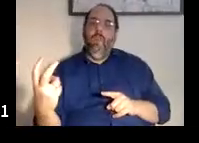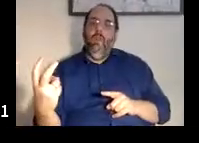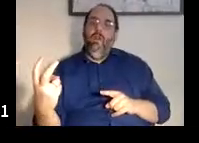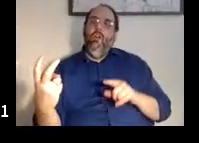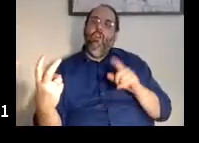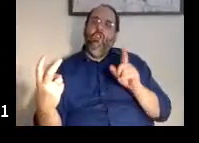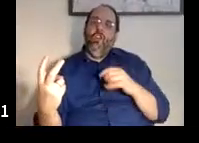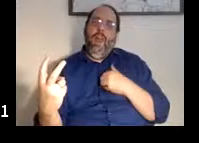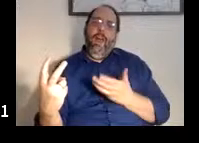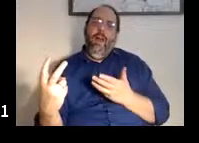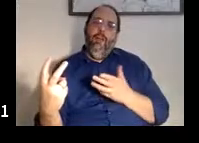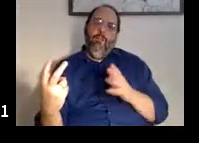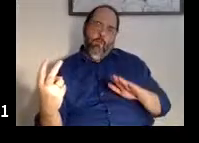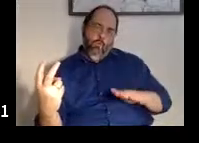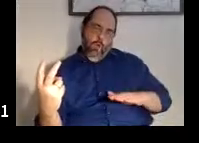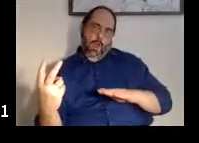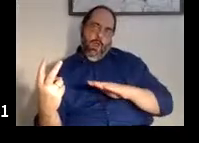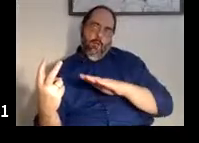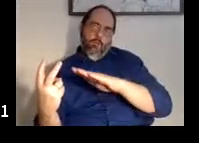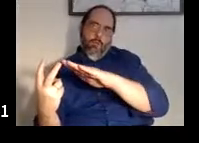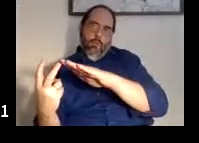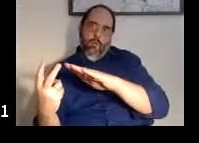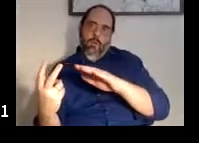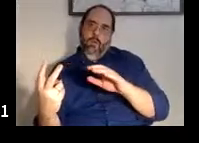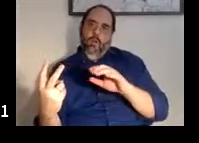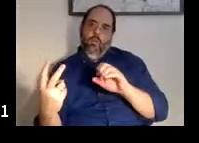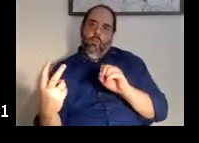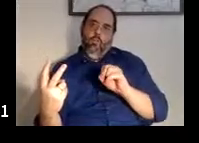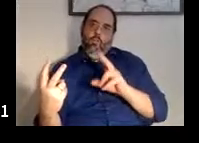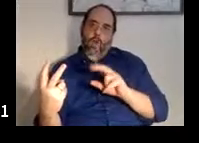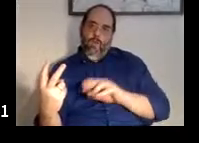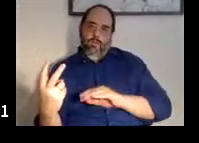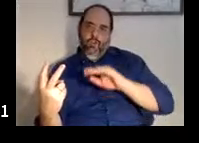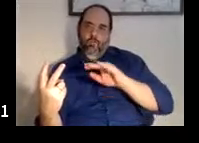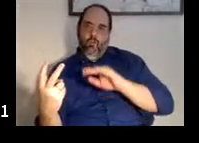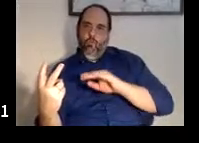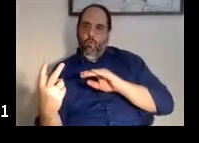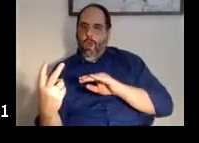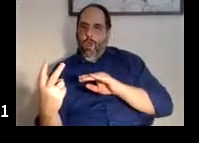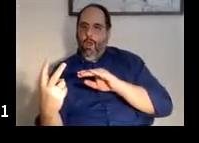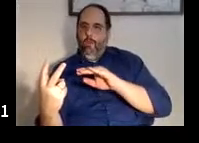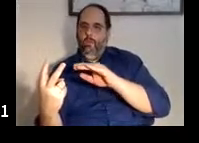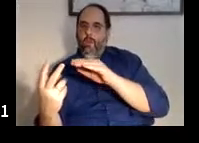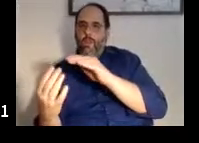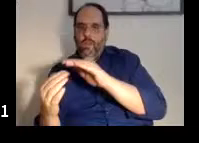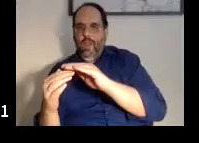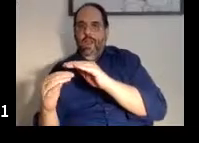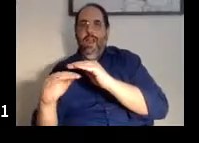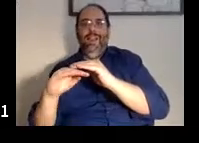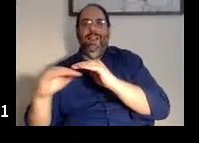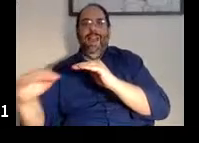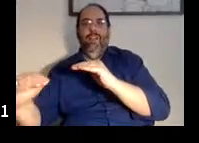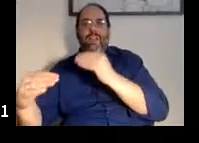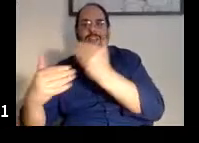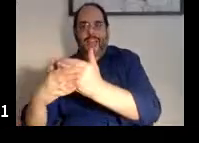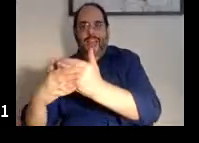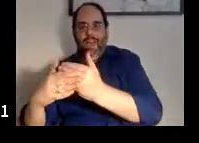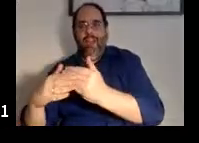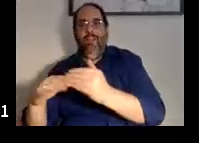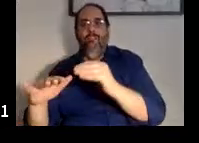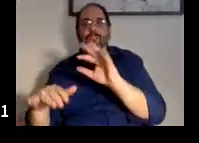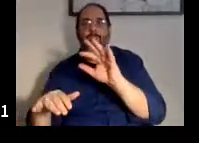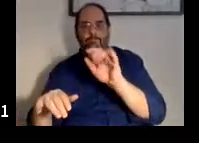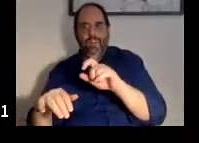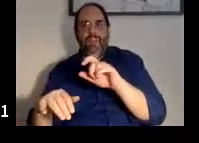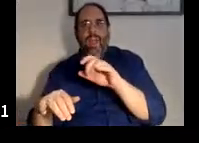have this ramp that could go up for 12 inches of vertical rise, come to a level landing. The landing would be 5 feet in the direction